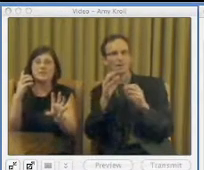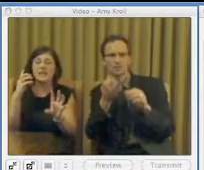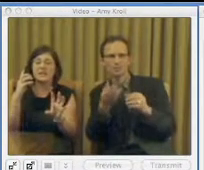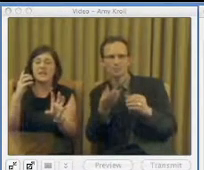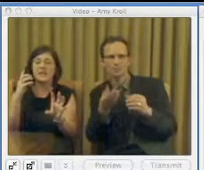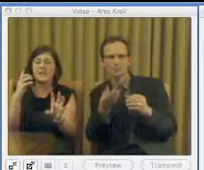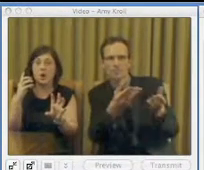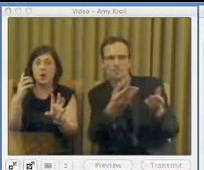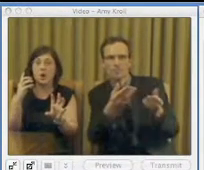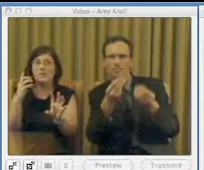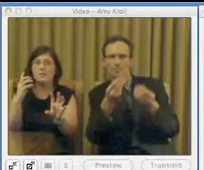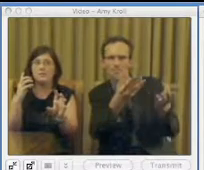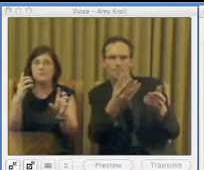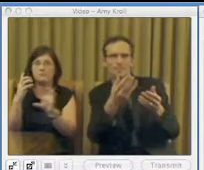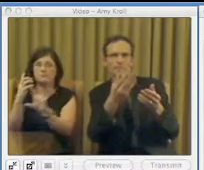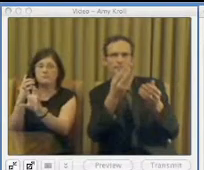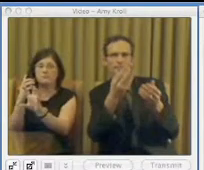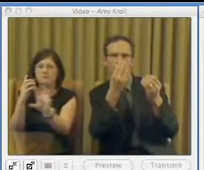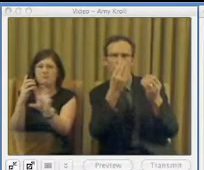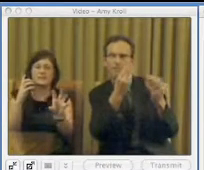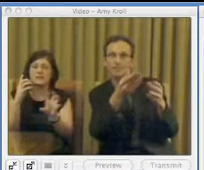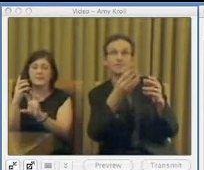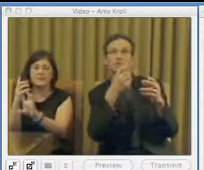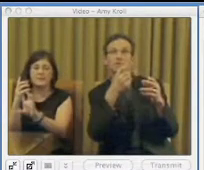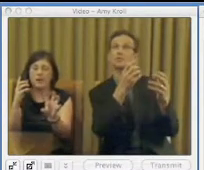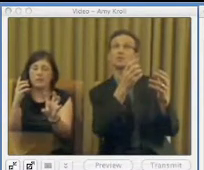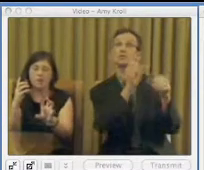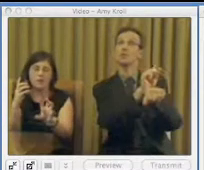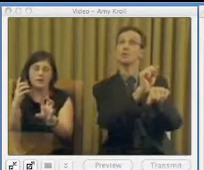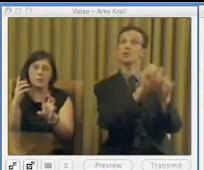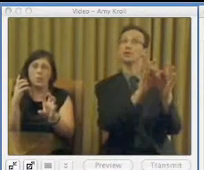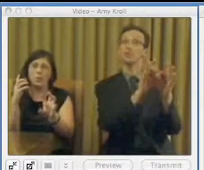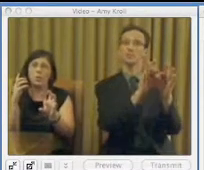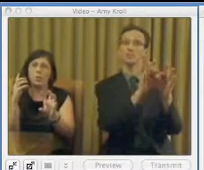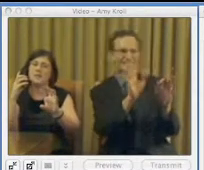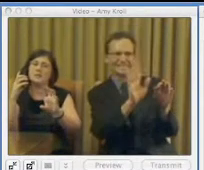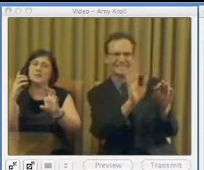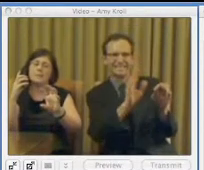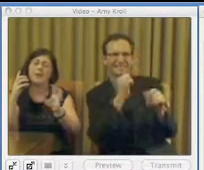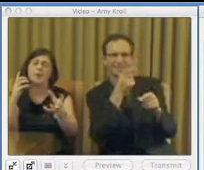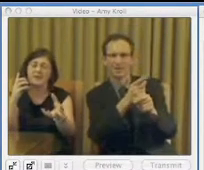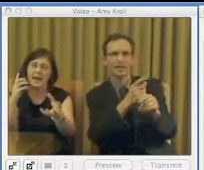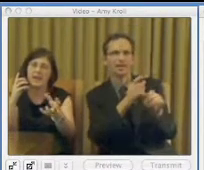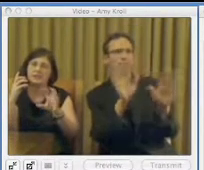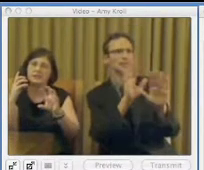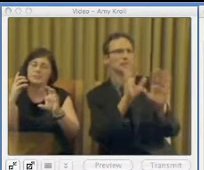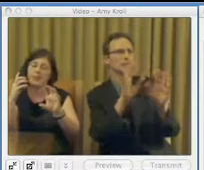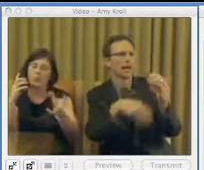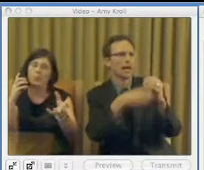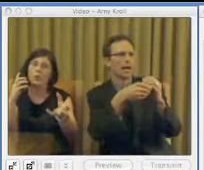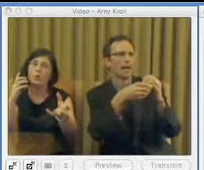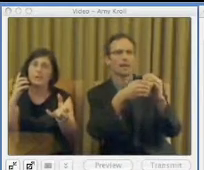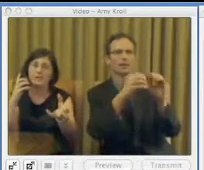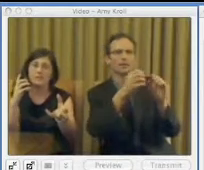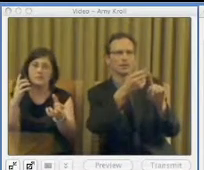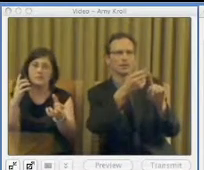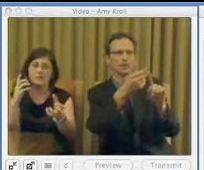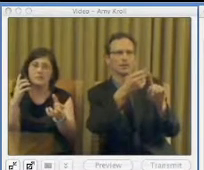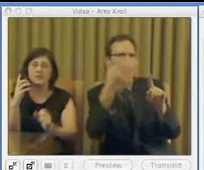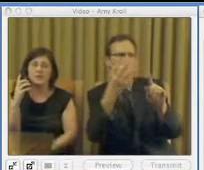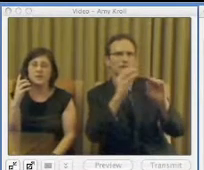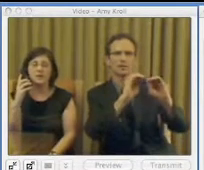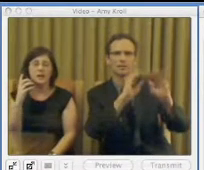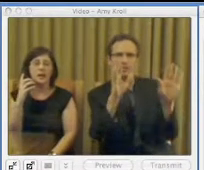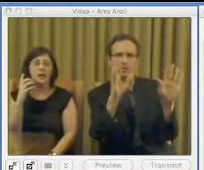the hot seat interpreter know that something's not quite right or something else needs to happen